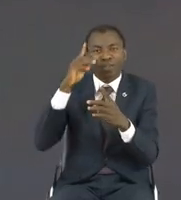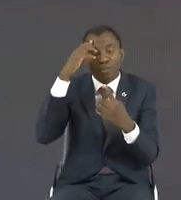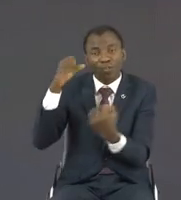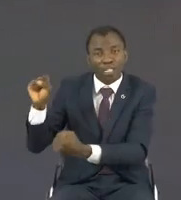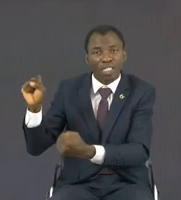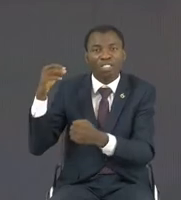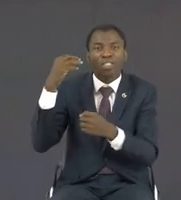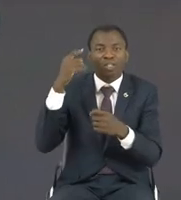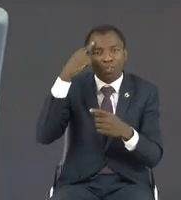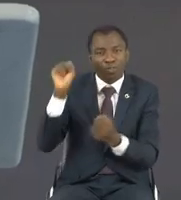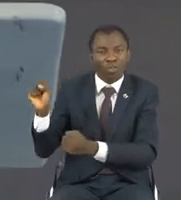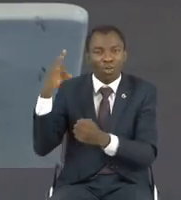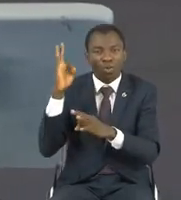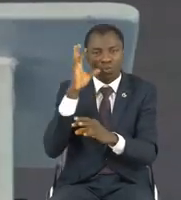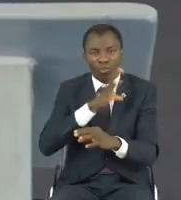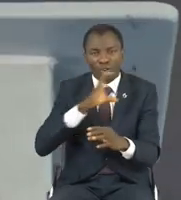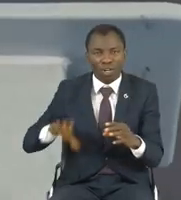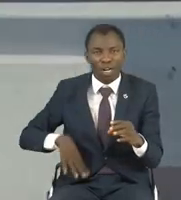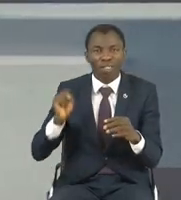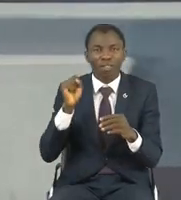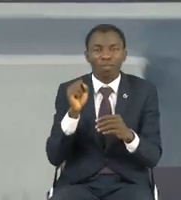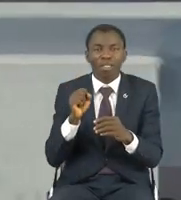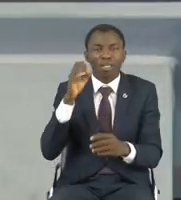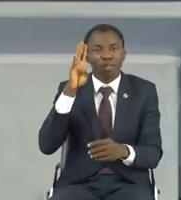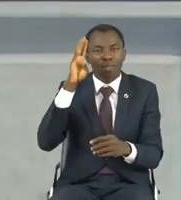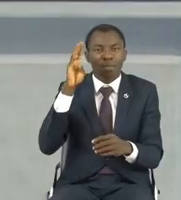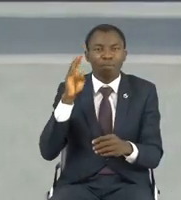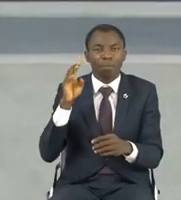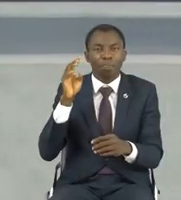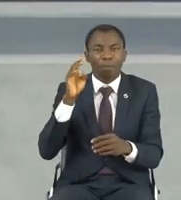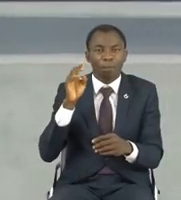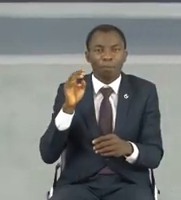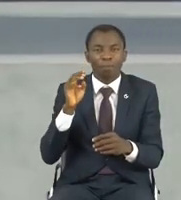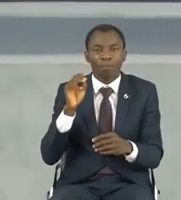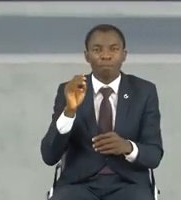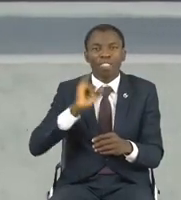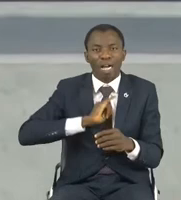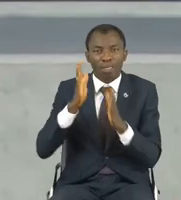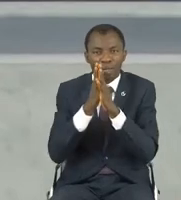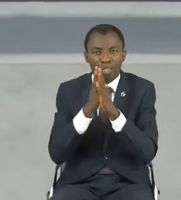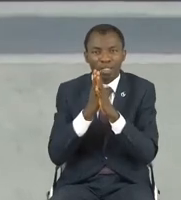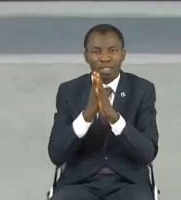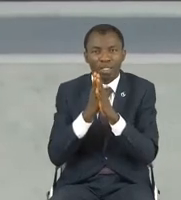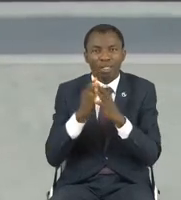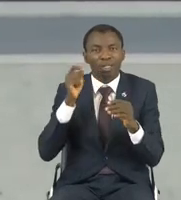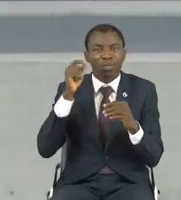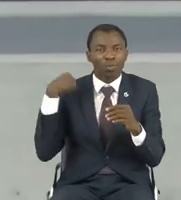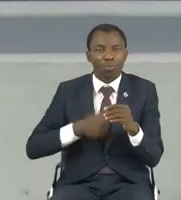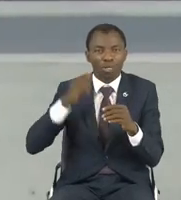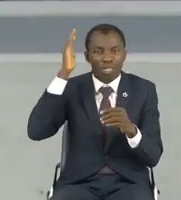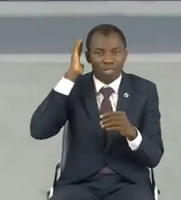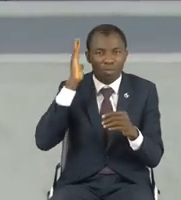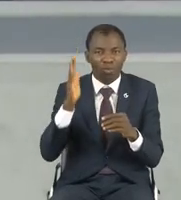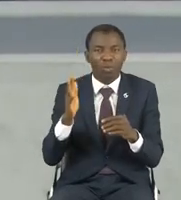which is of God by faith. I pray we'll come, we'll line